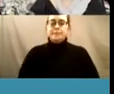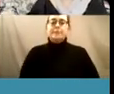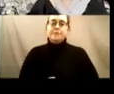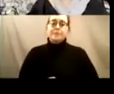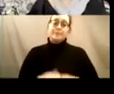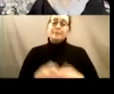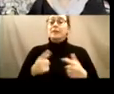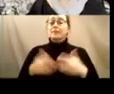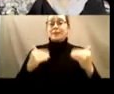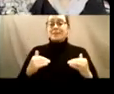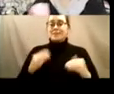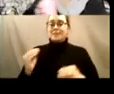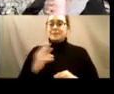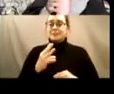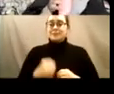slide.